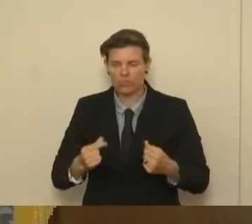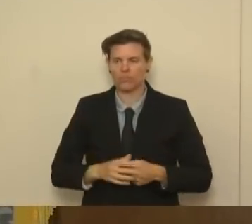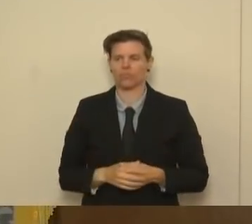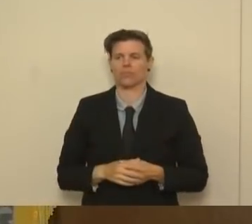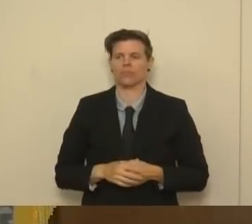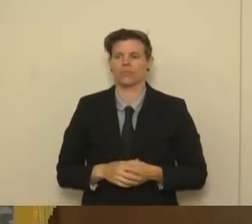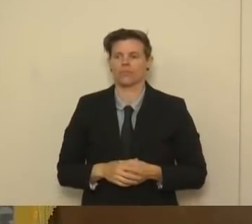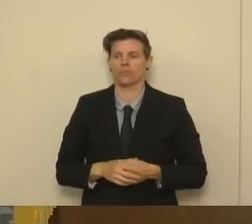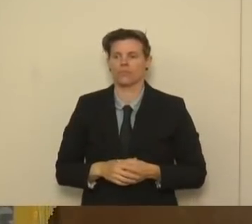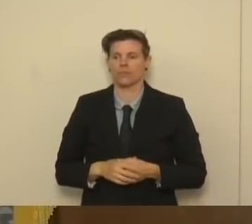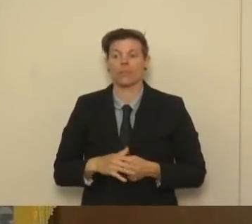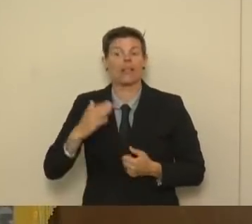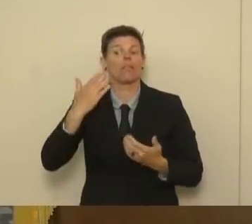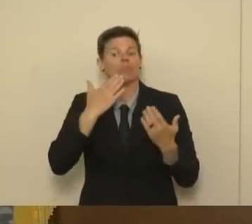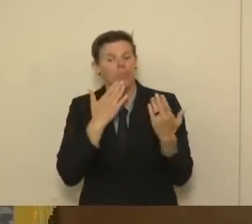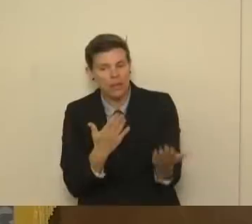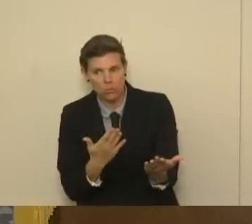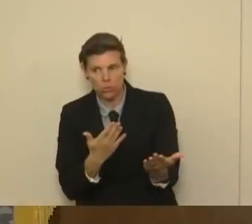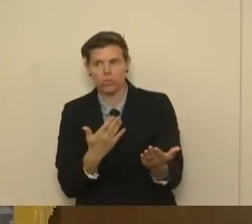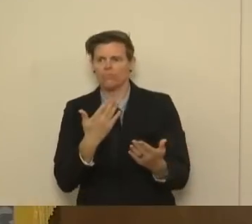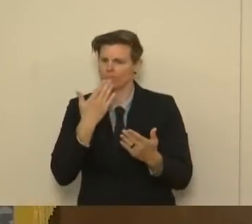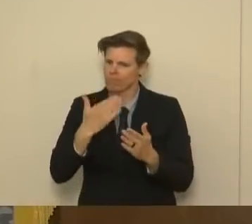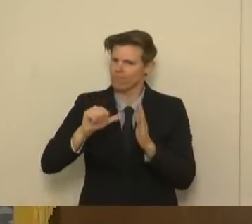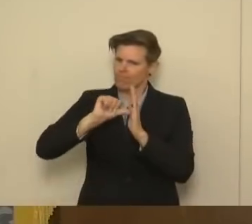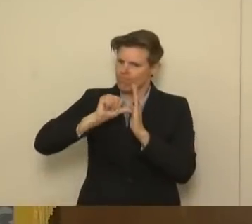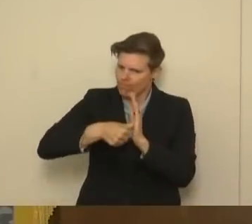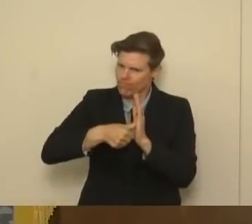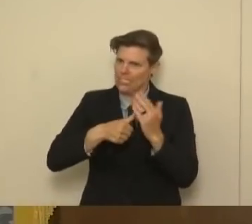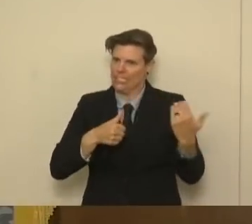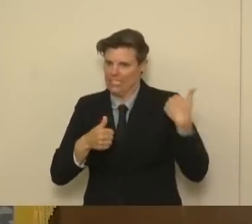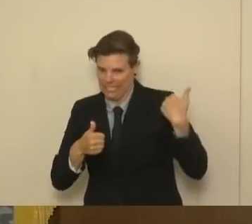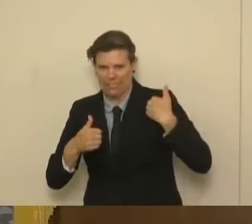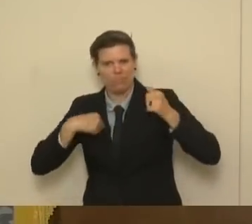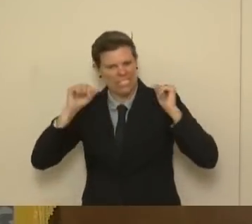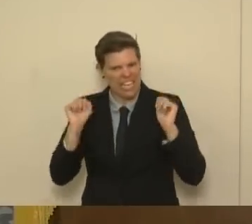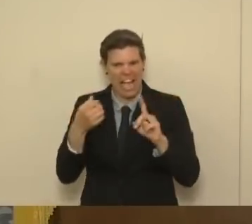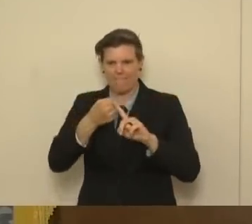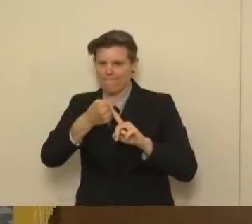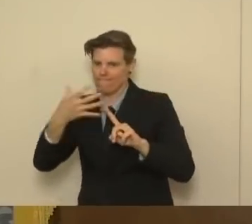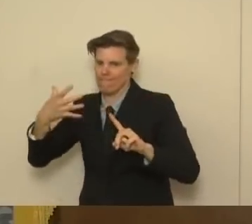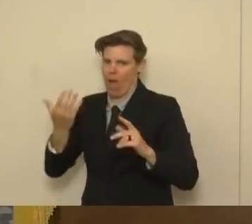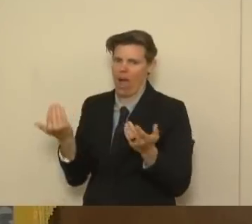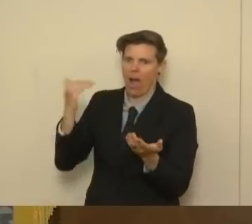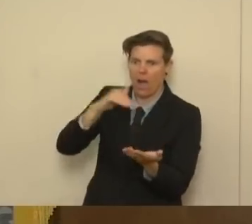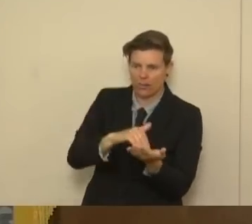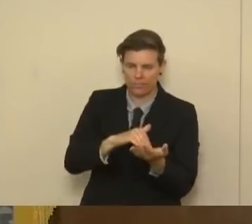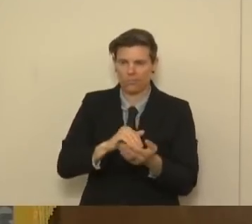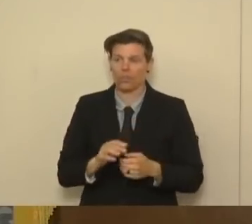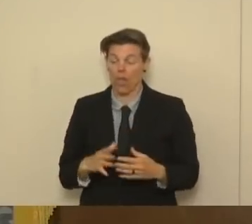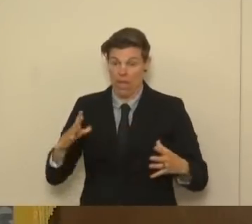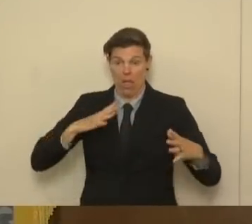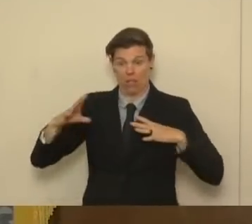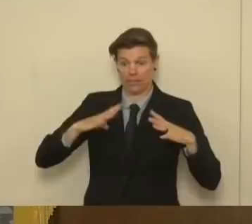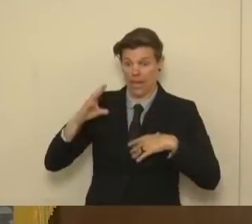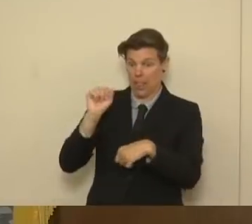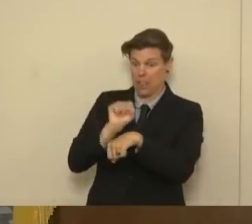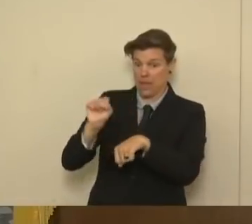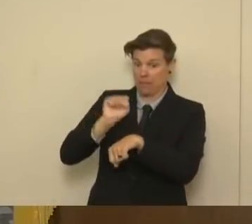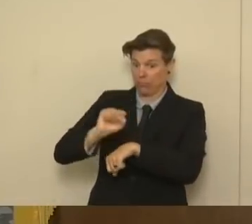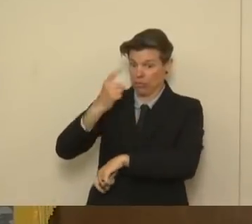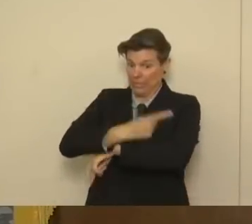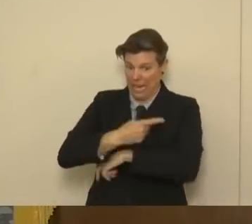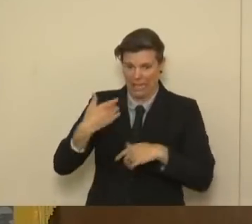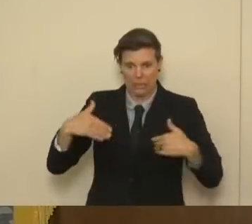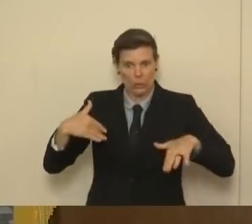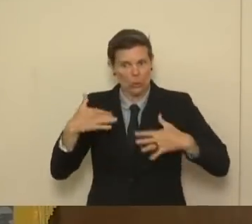and I really appreciate that. Look, these long holiday weekends are really ripe for us to think, you know, I